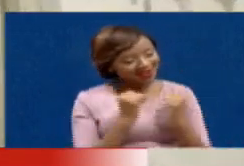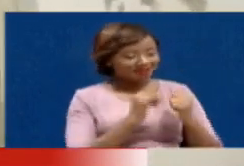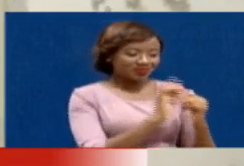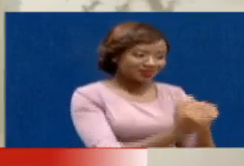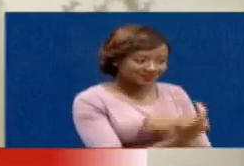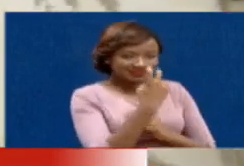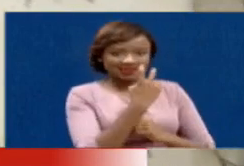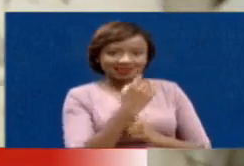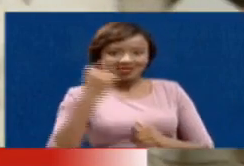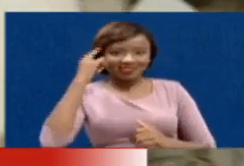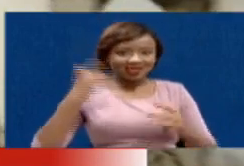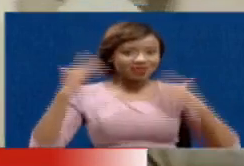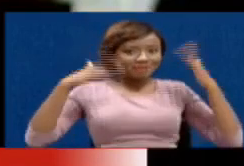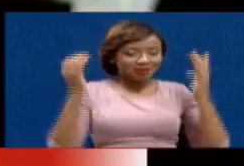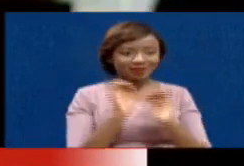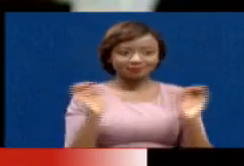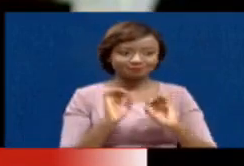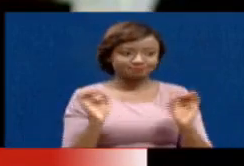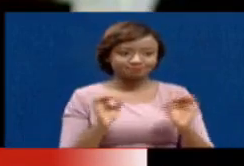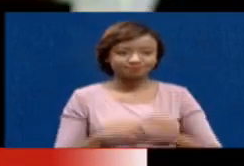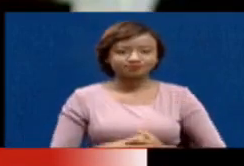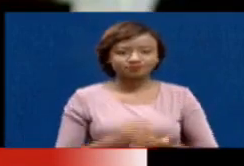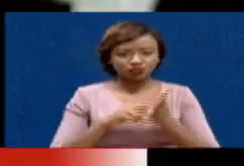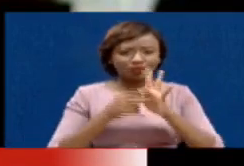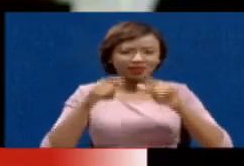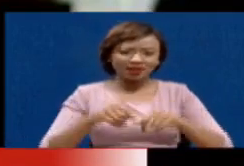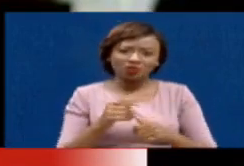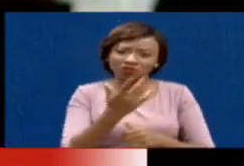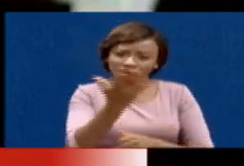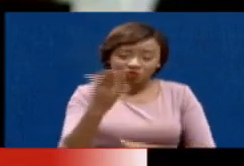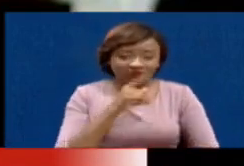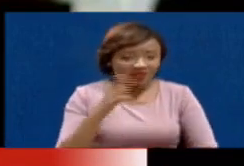more vigilant during this period, because